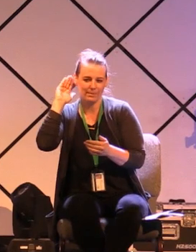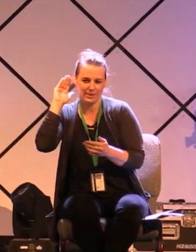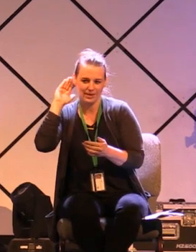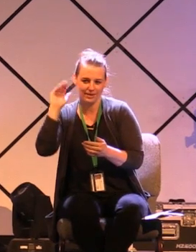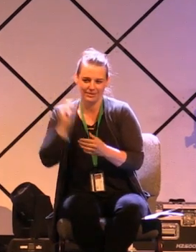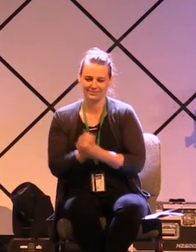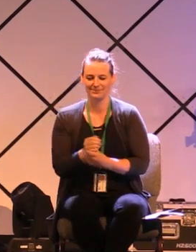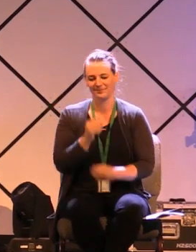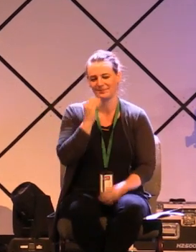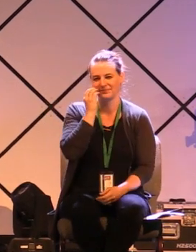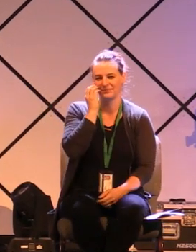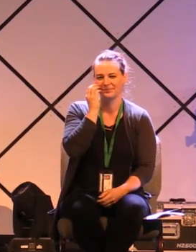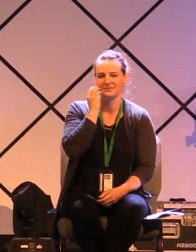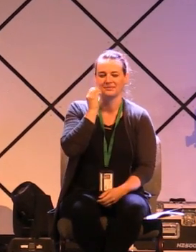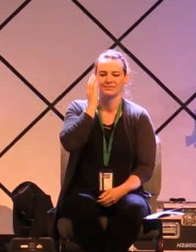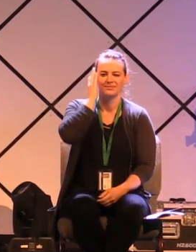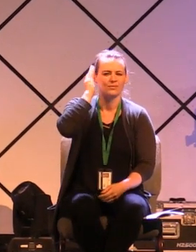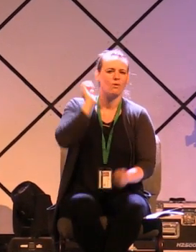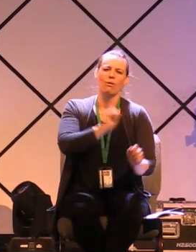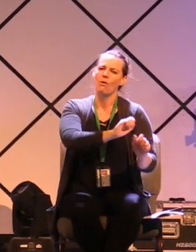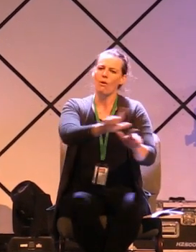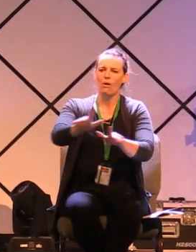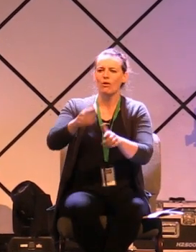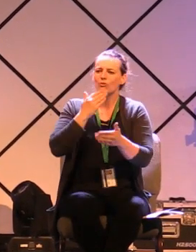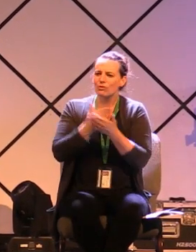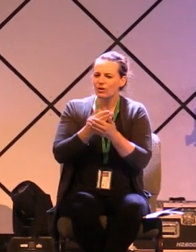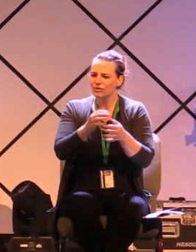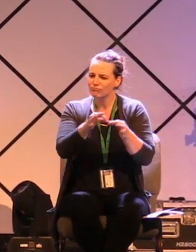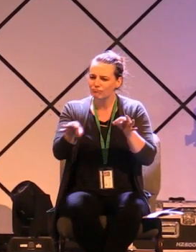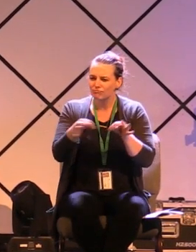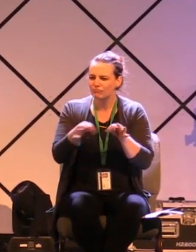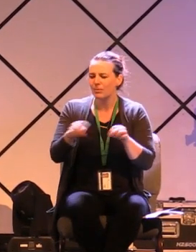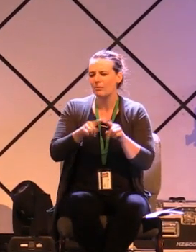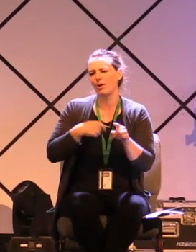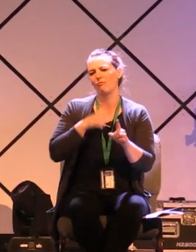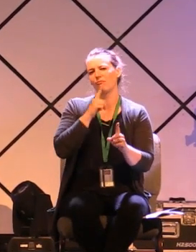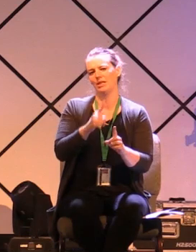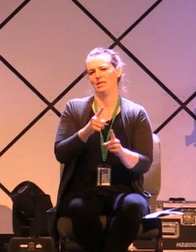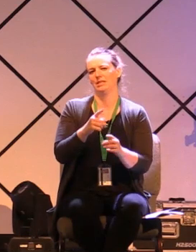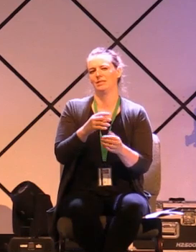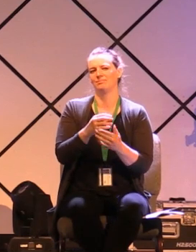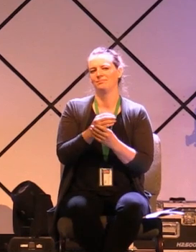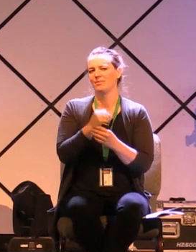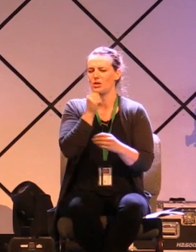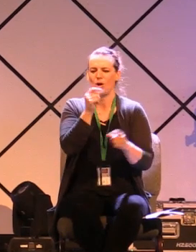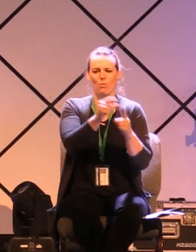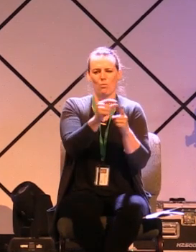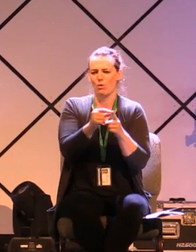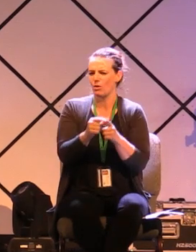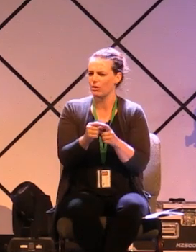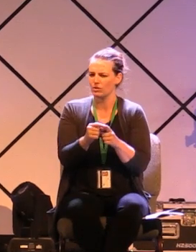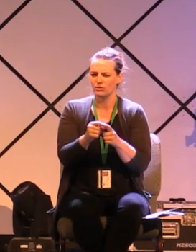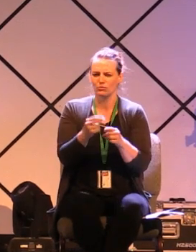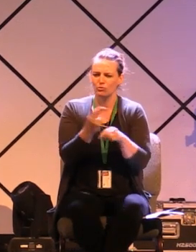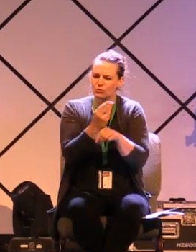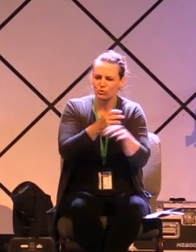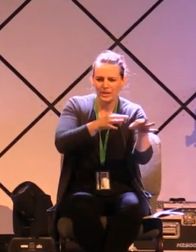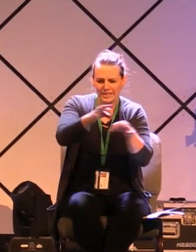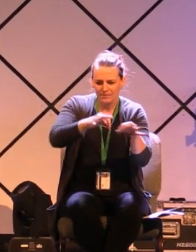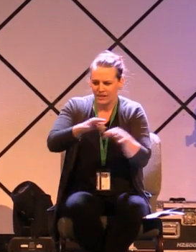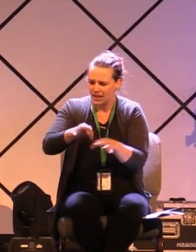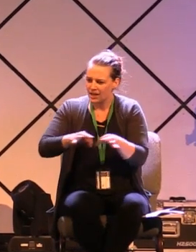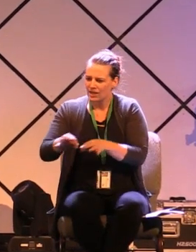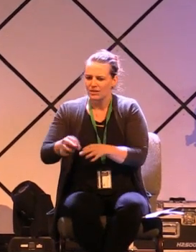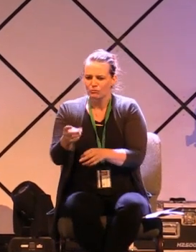that one. These are all great quotes, but really, there are not words to explain what